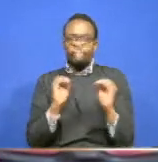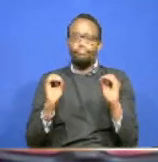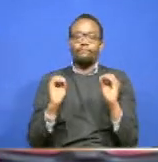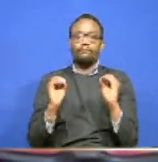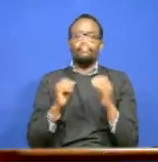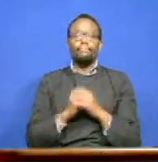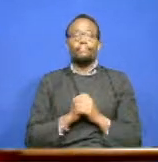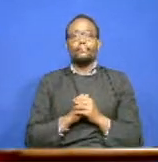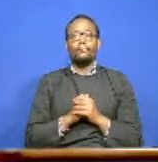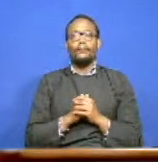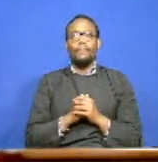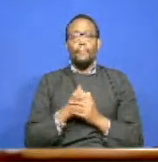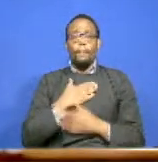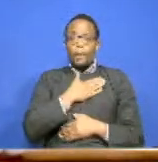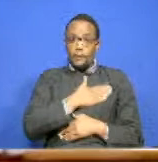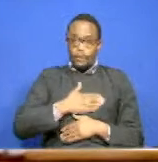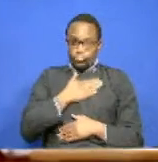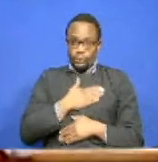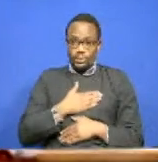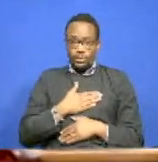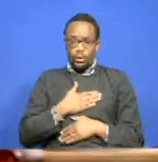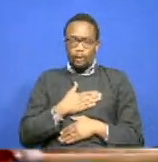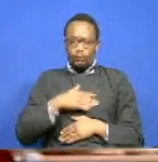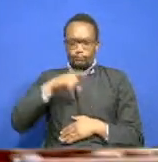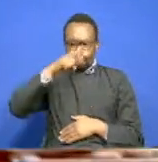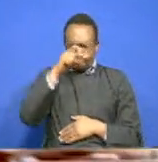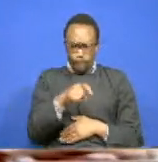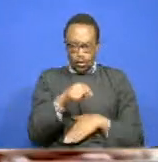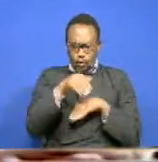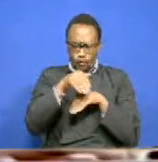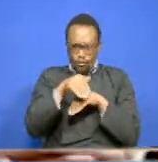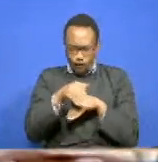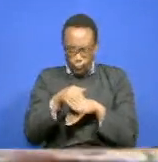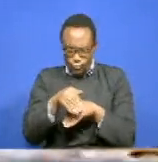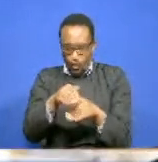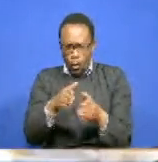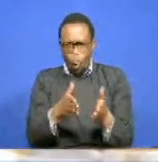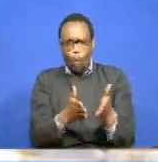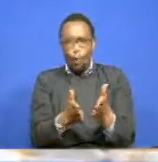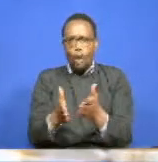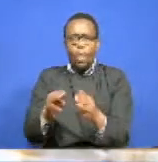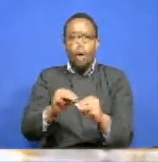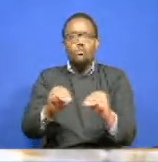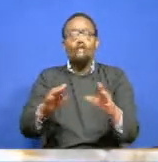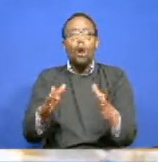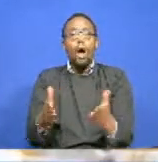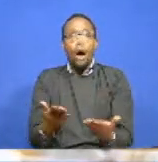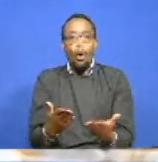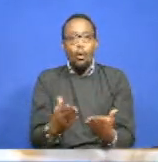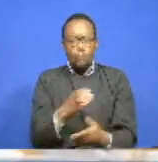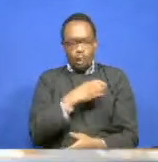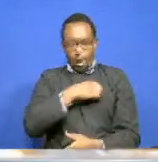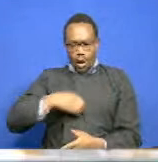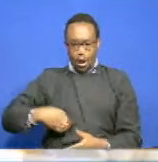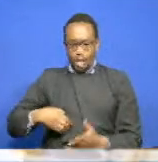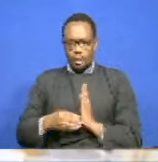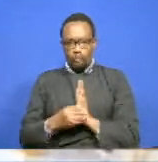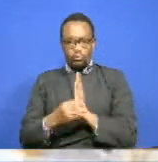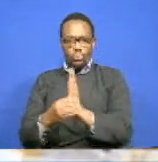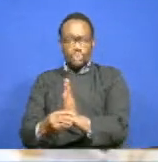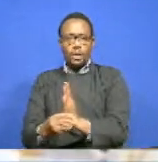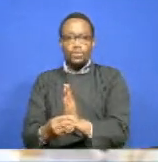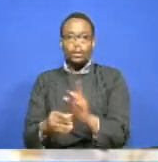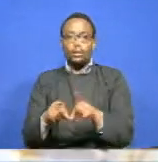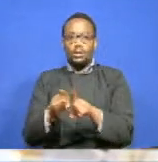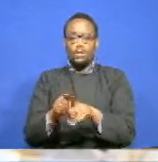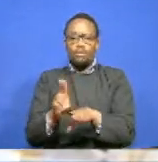service. Kindly follow the set movement paths as guided by the ushers. Kindly